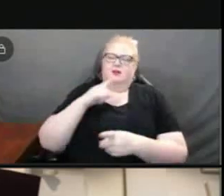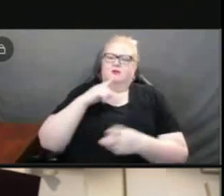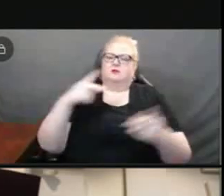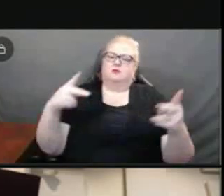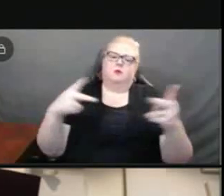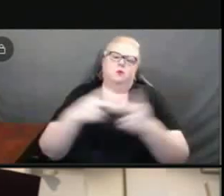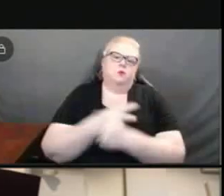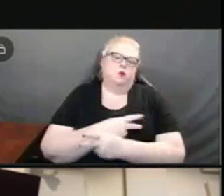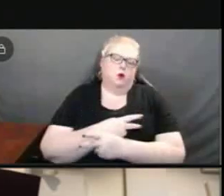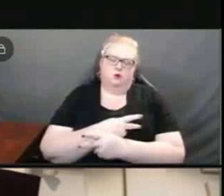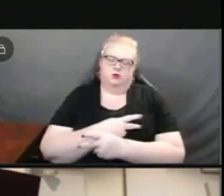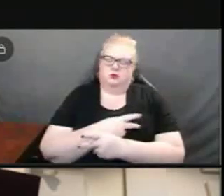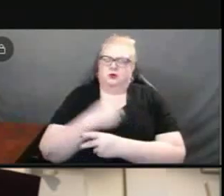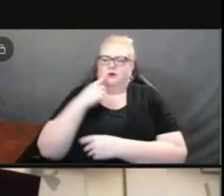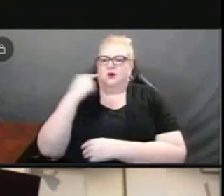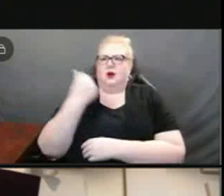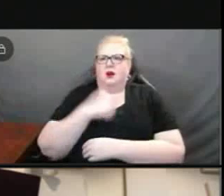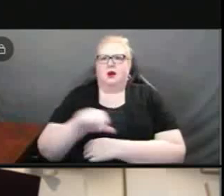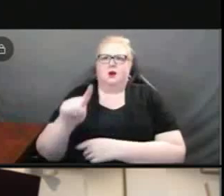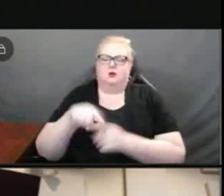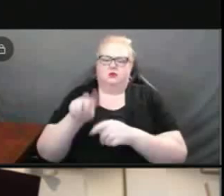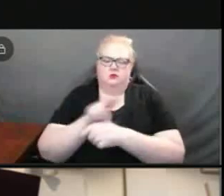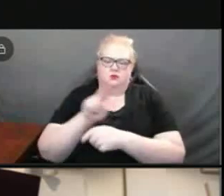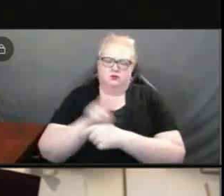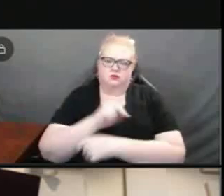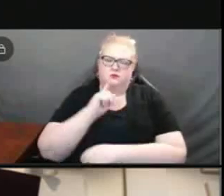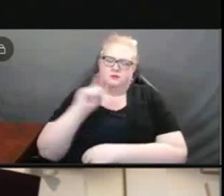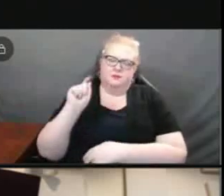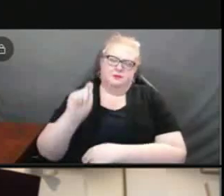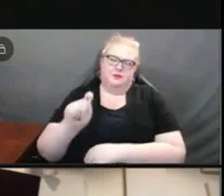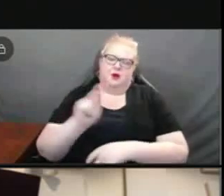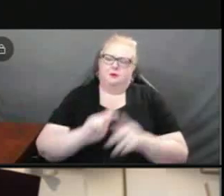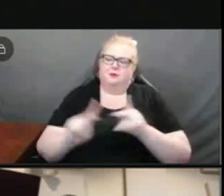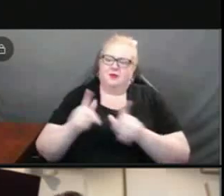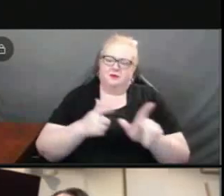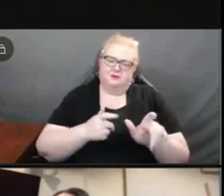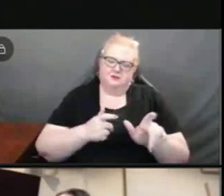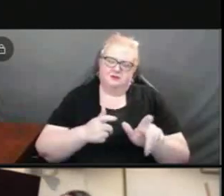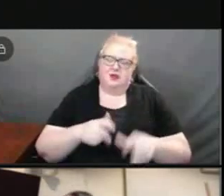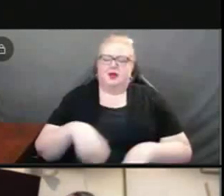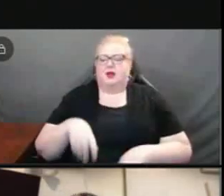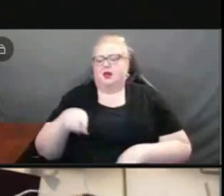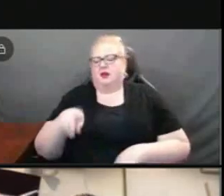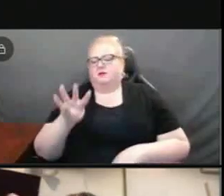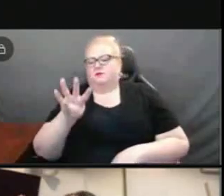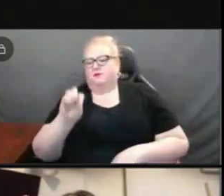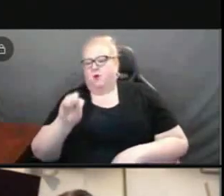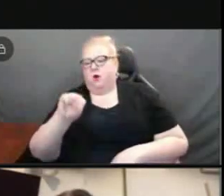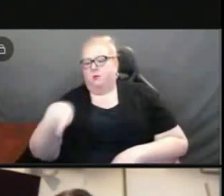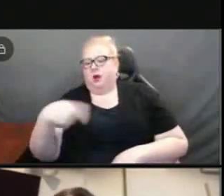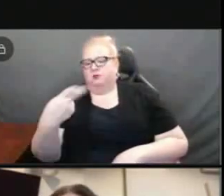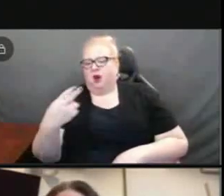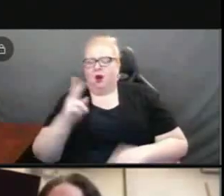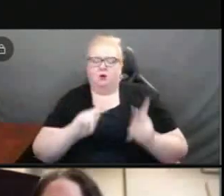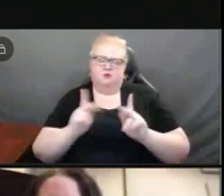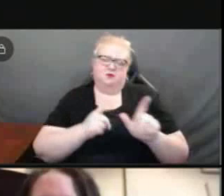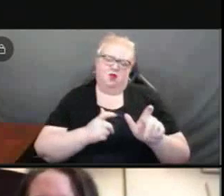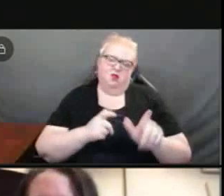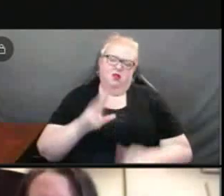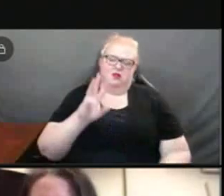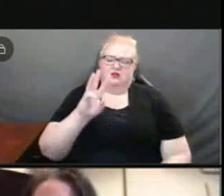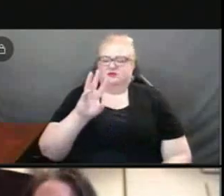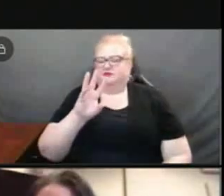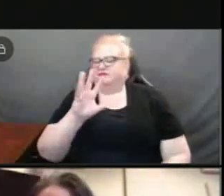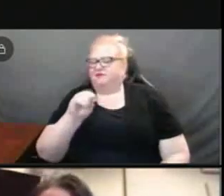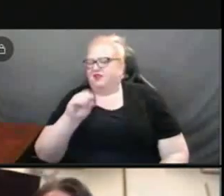through, period. People speed, the speed limit's 40, they do 50 or 60. Now we're gonna pull out with